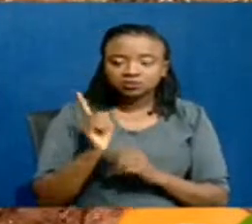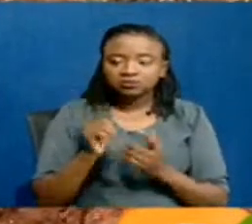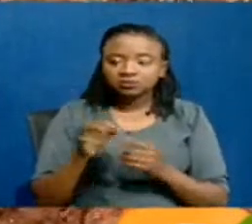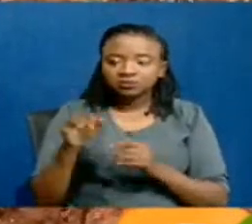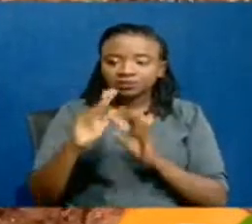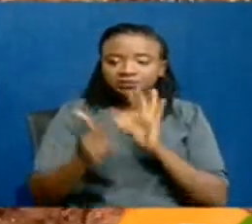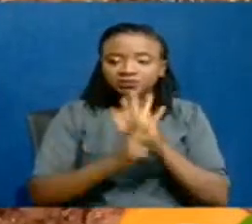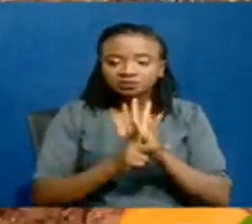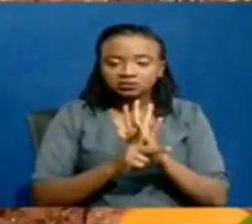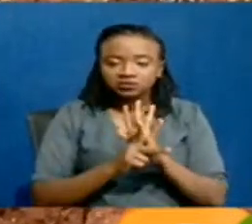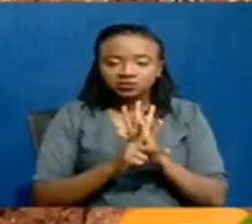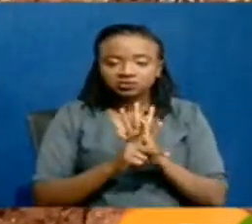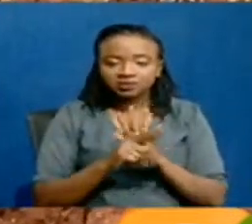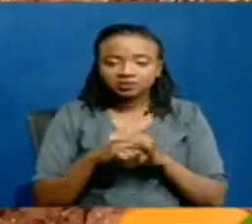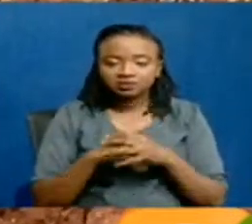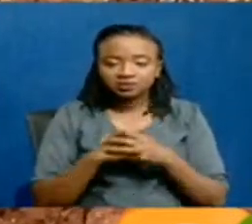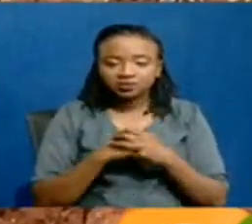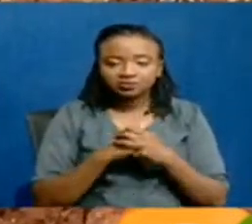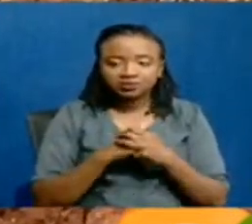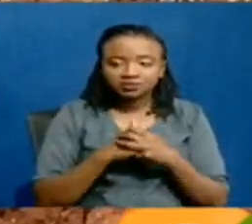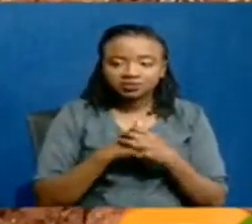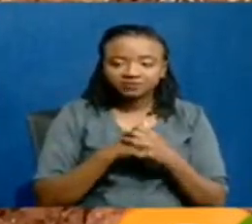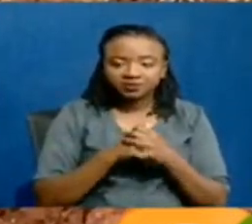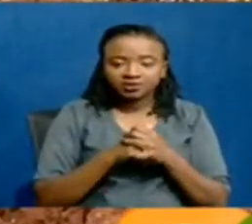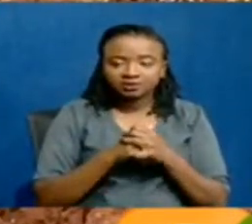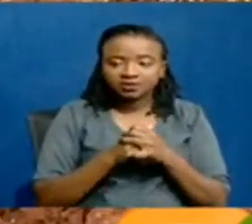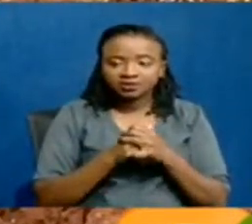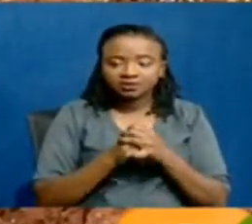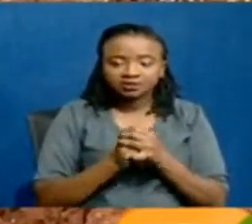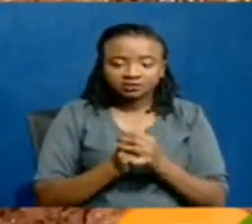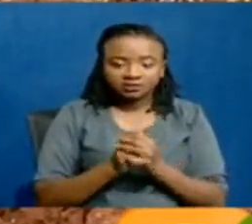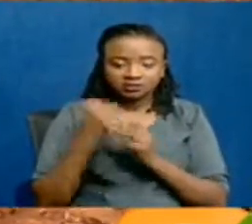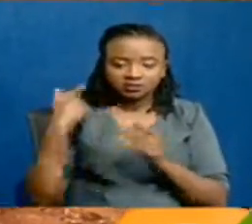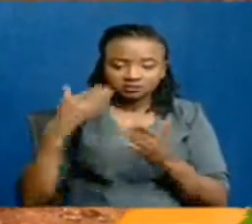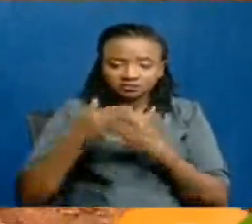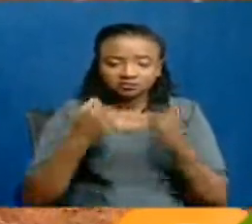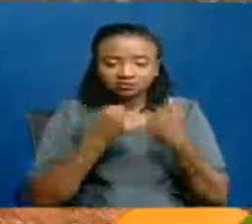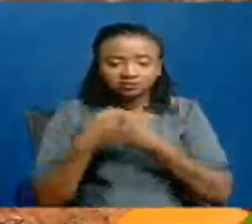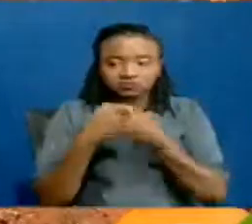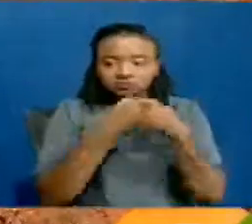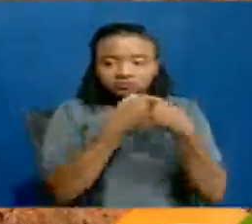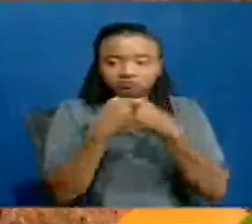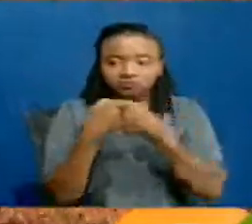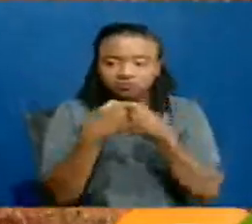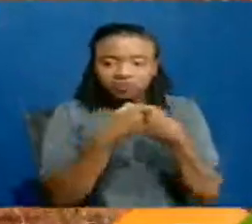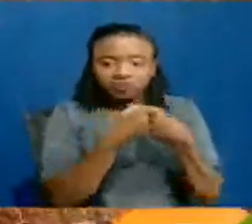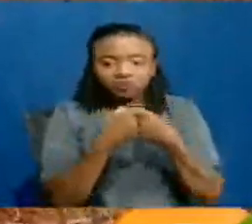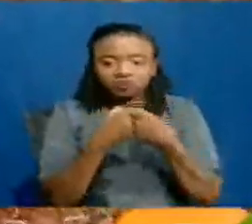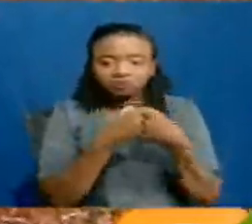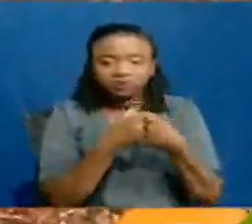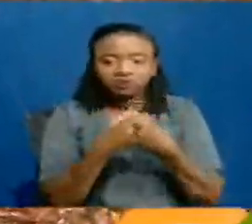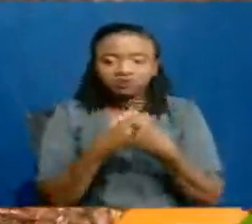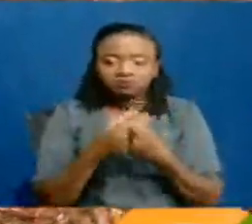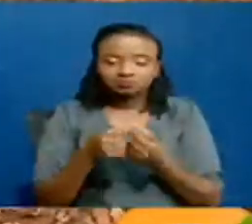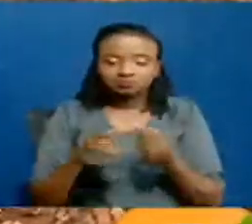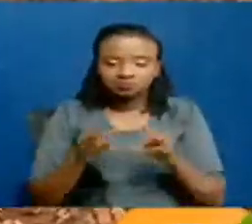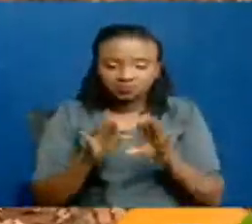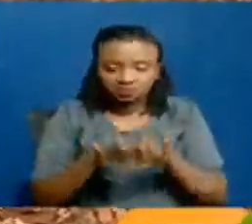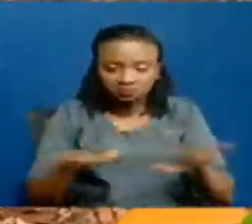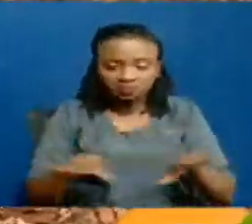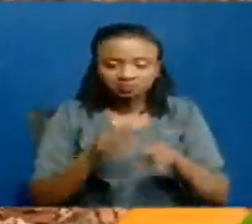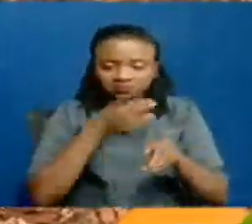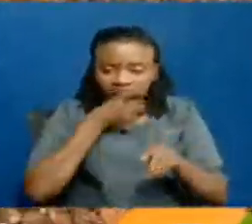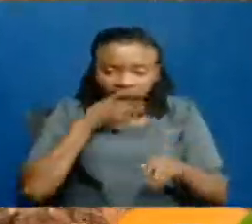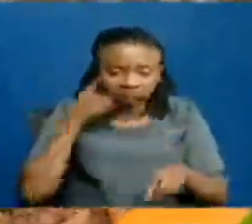However, farmers in this semi-arid region have long battled climate change, land degradation, and declining